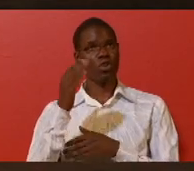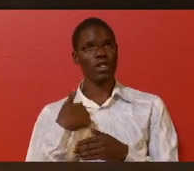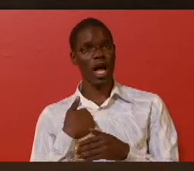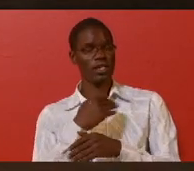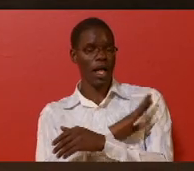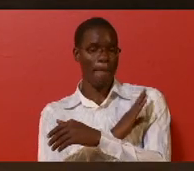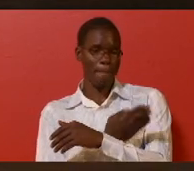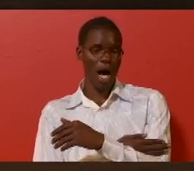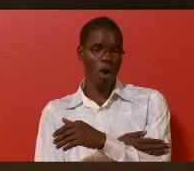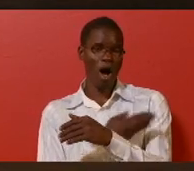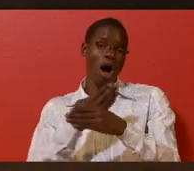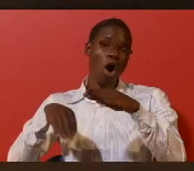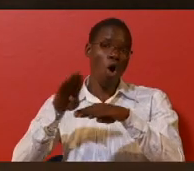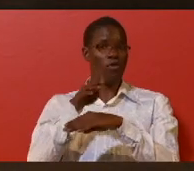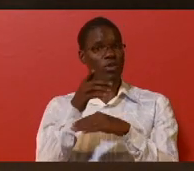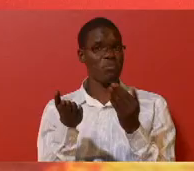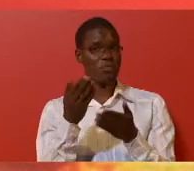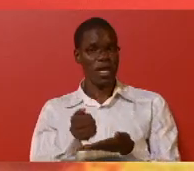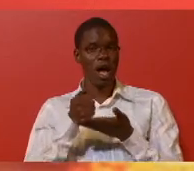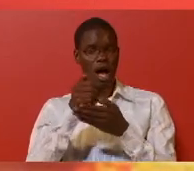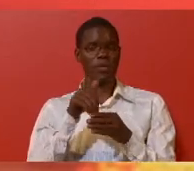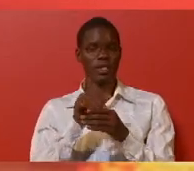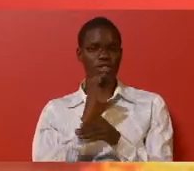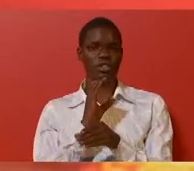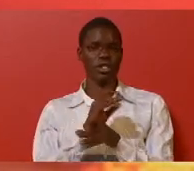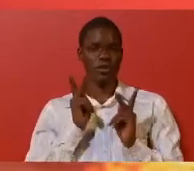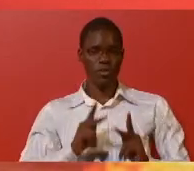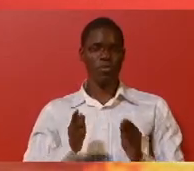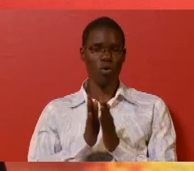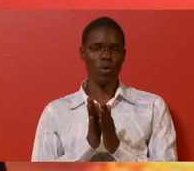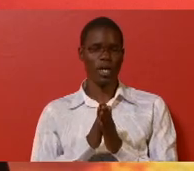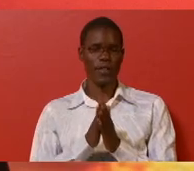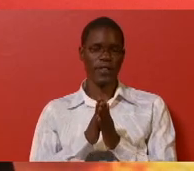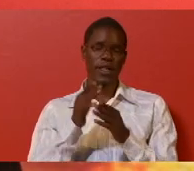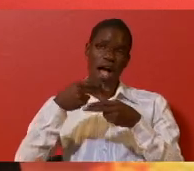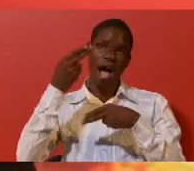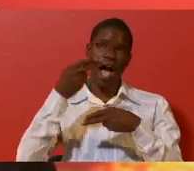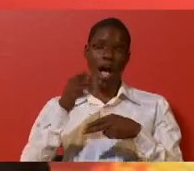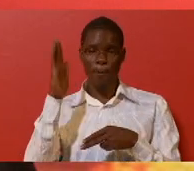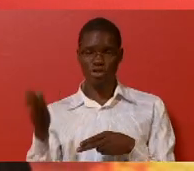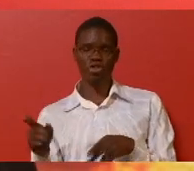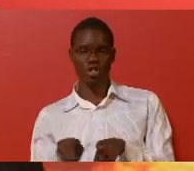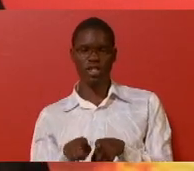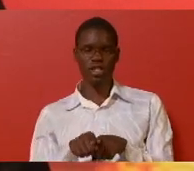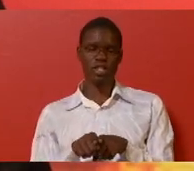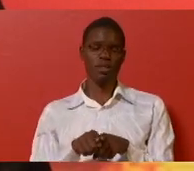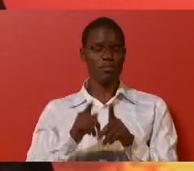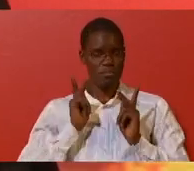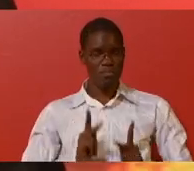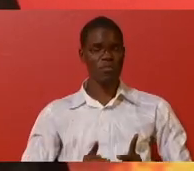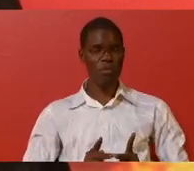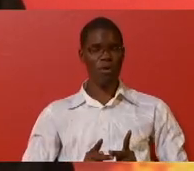that. Sometimes it even happens in the church. People with higher positions and taking advantage of that position because people trust